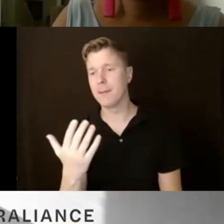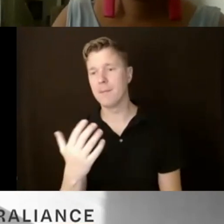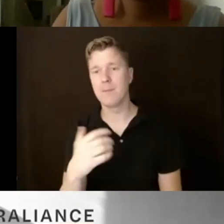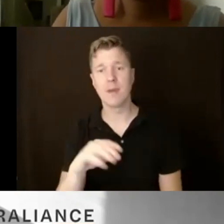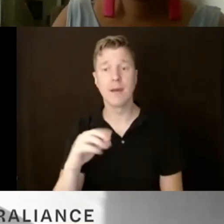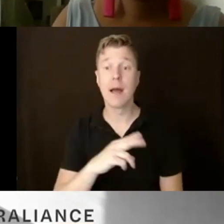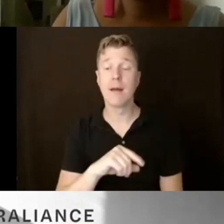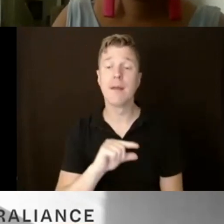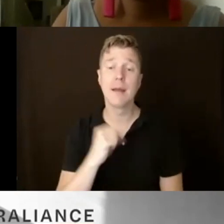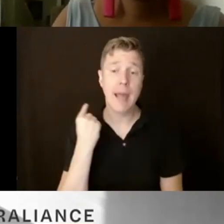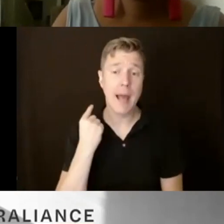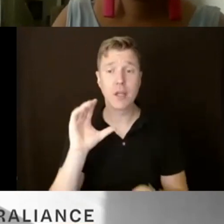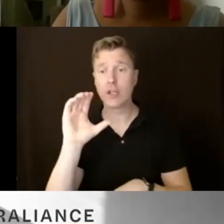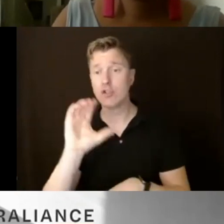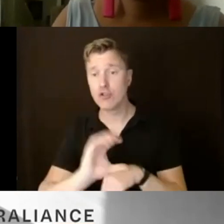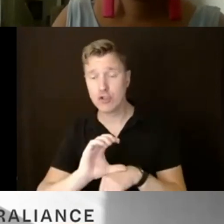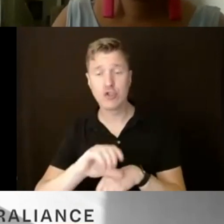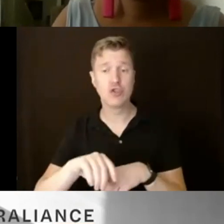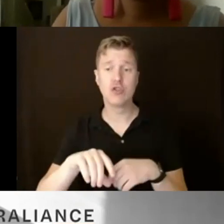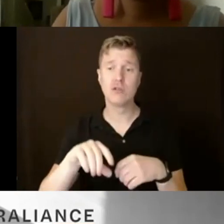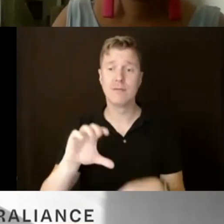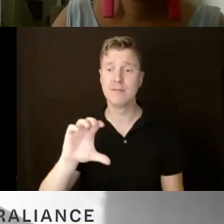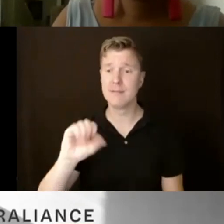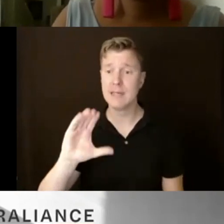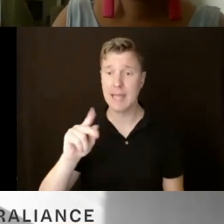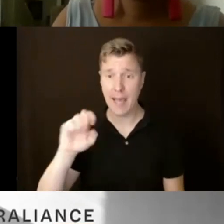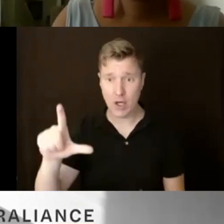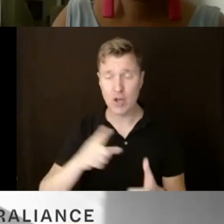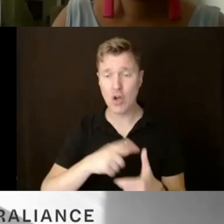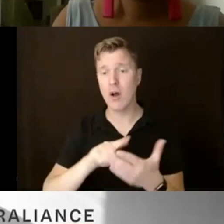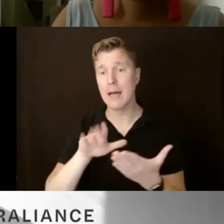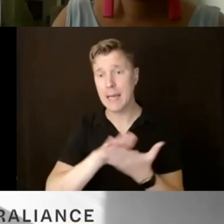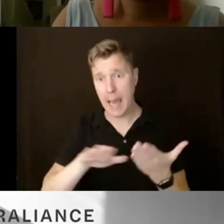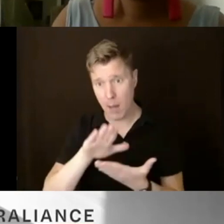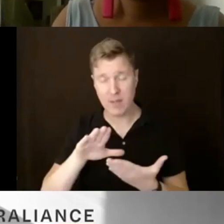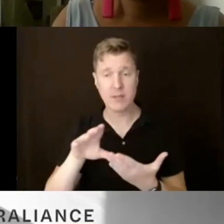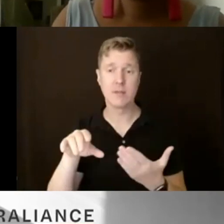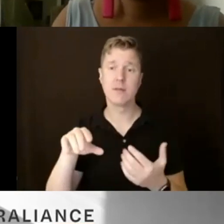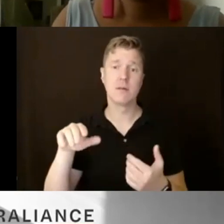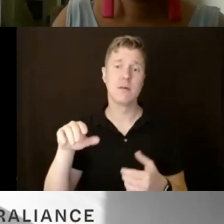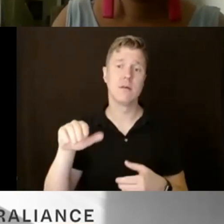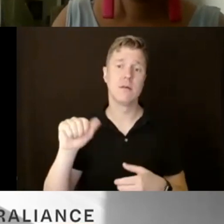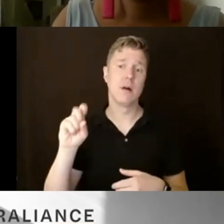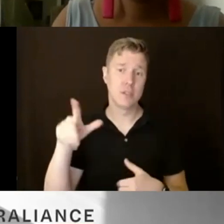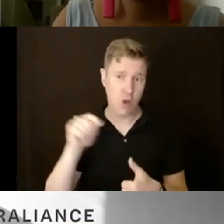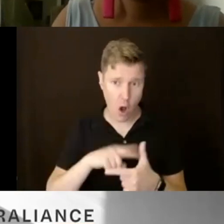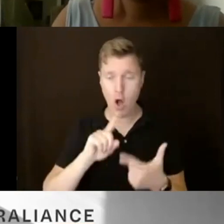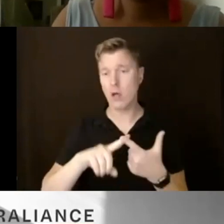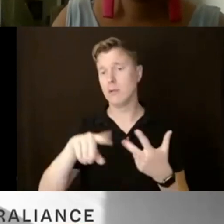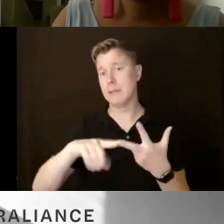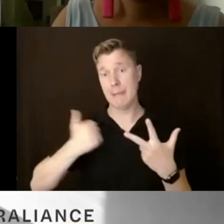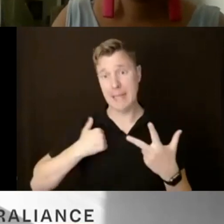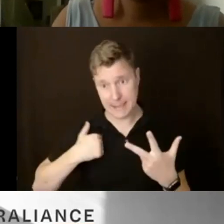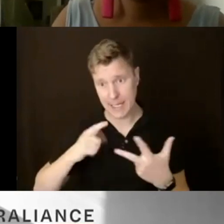Church scandal, campus sexual assault, military sexual assault, Penn State, you know, Harvey Weinstein, you